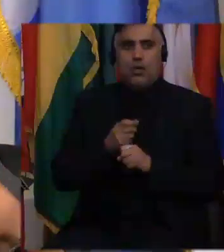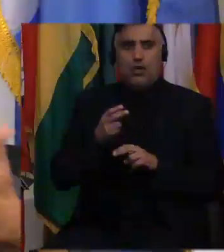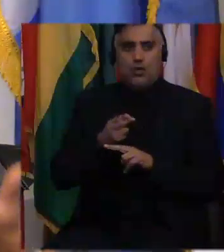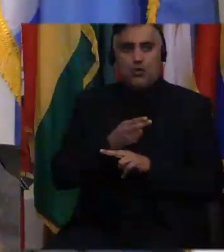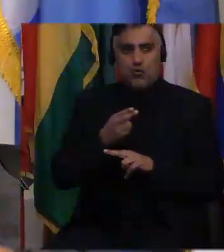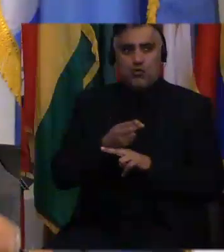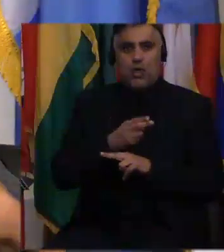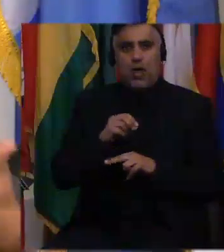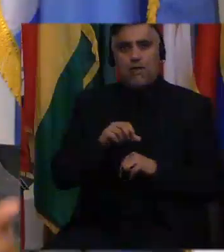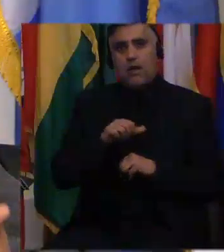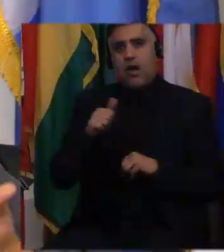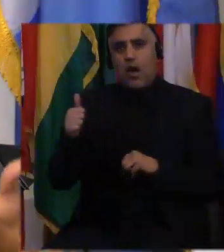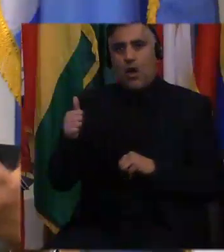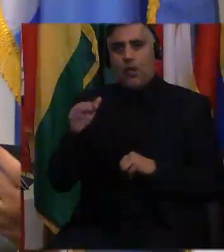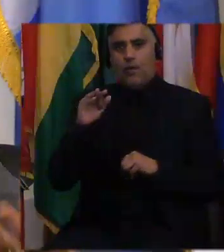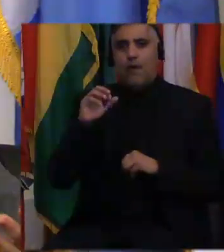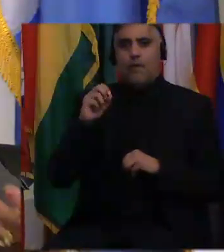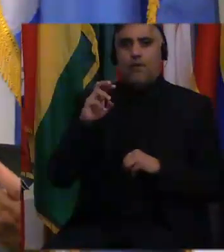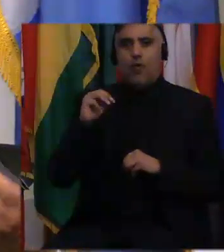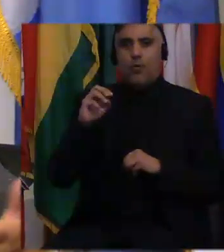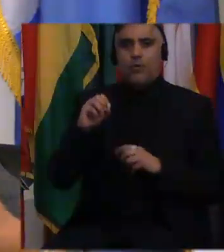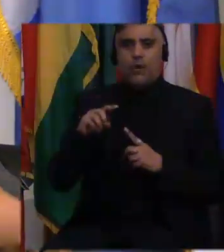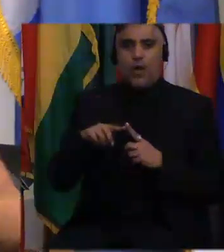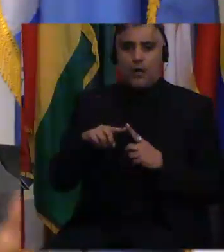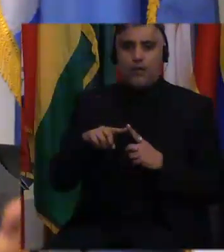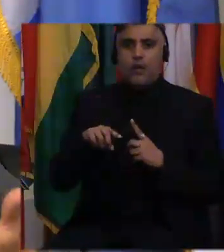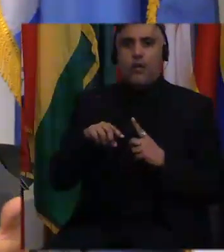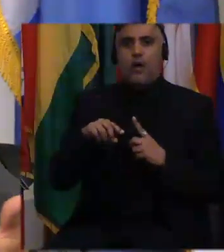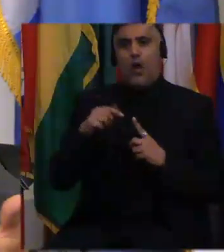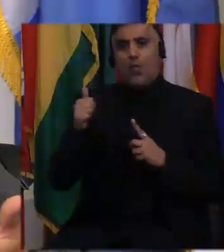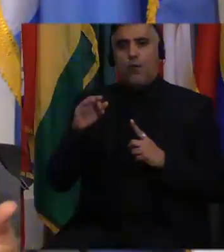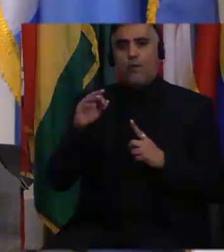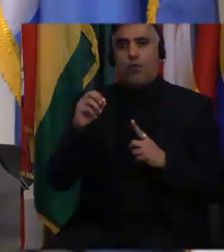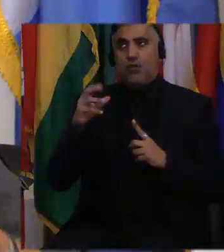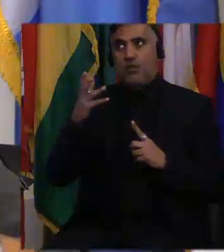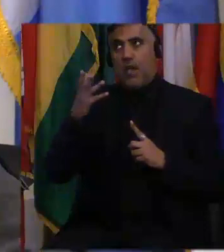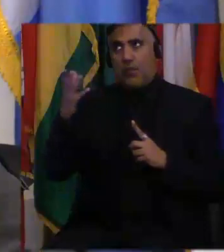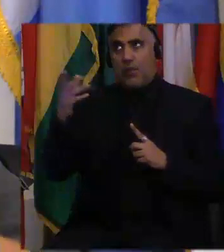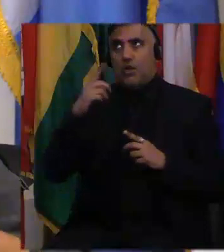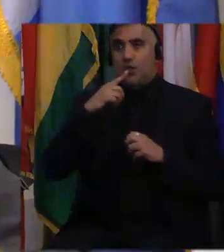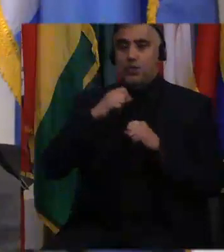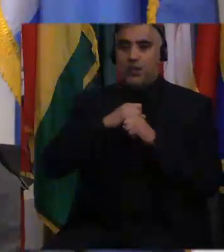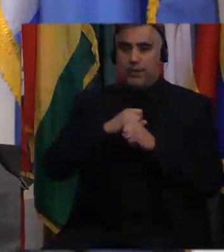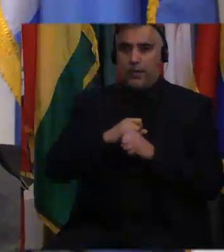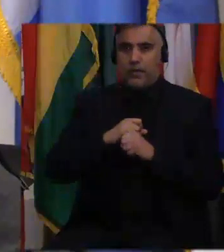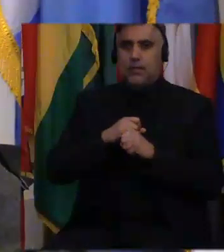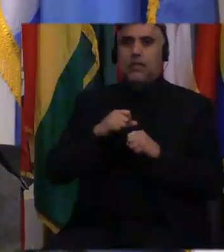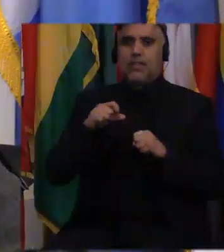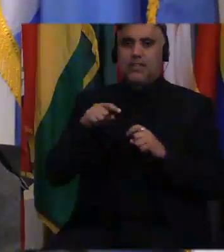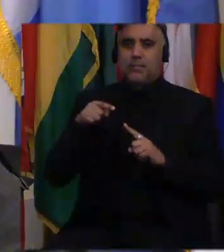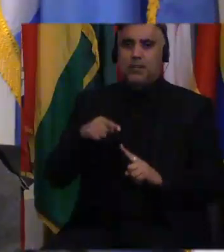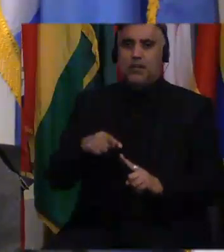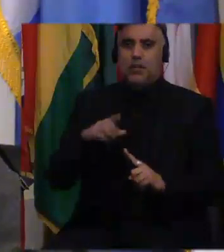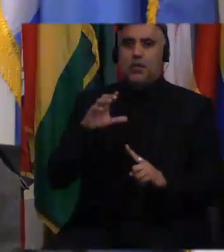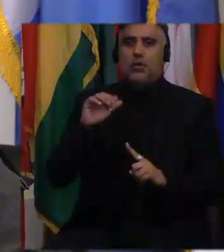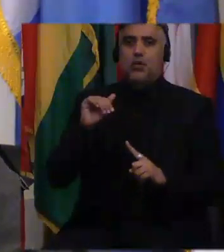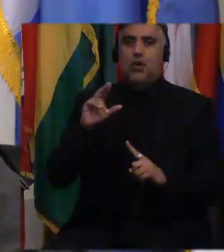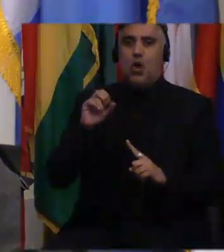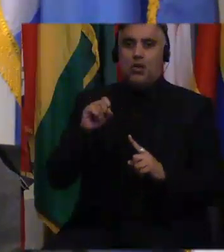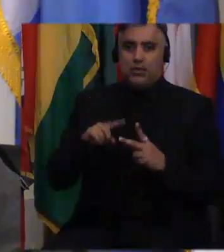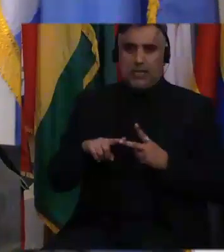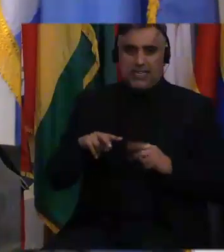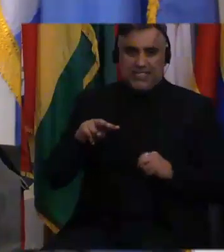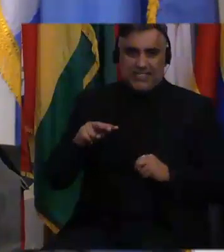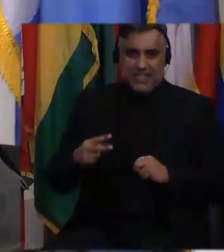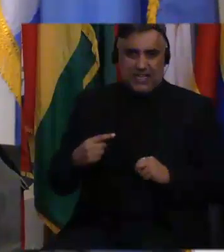use of other forms out there, of other forces out there to defend this particular cause.